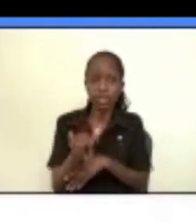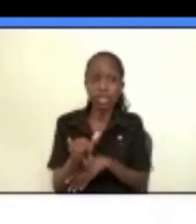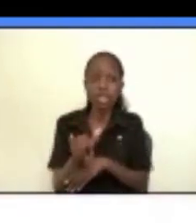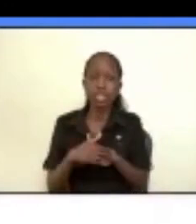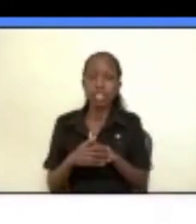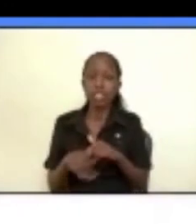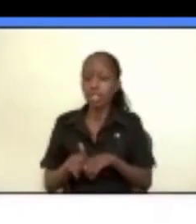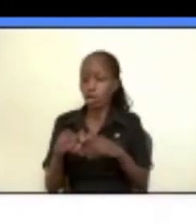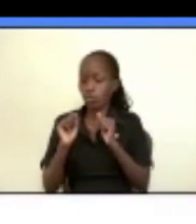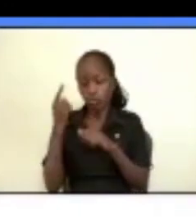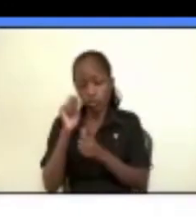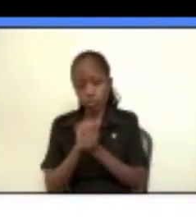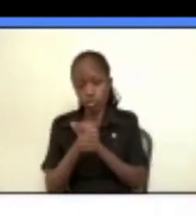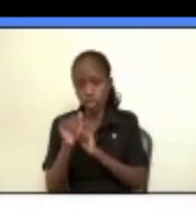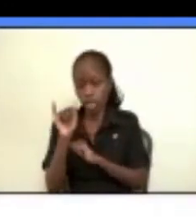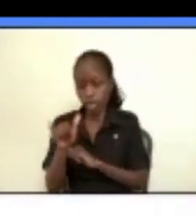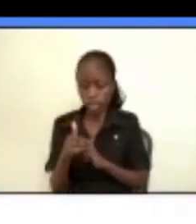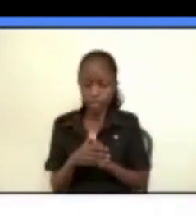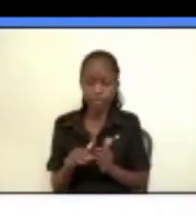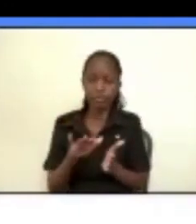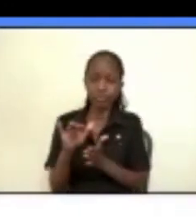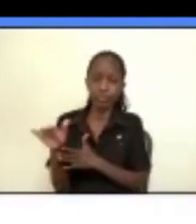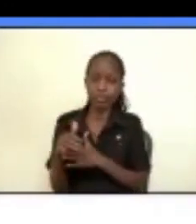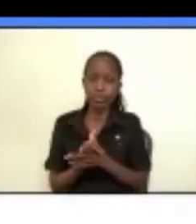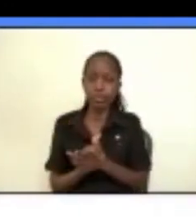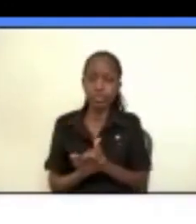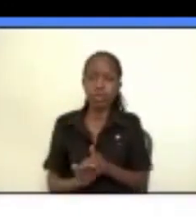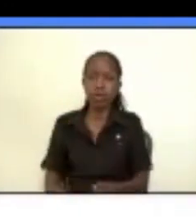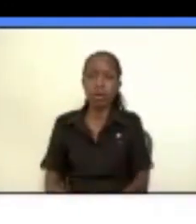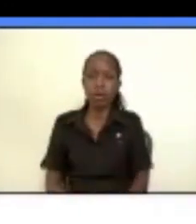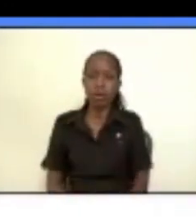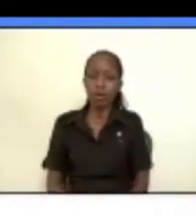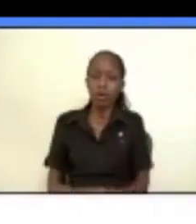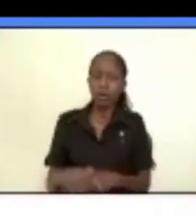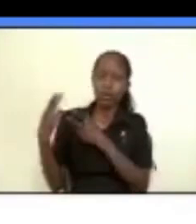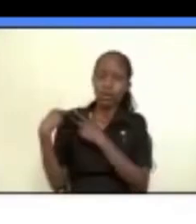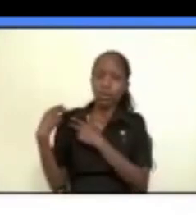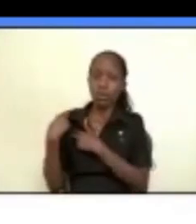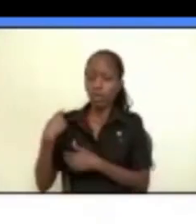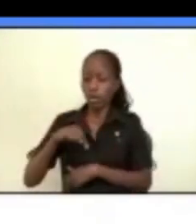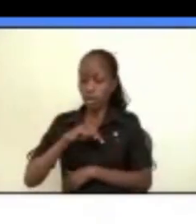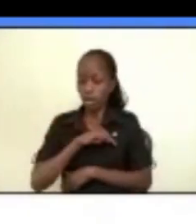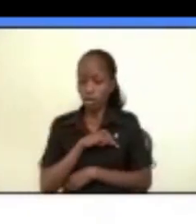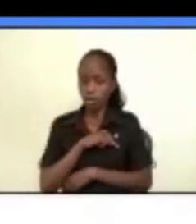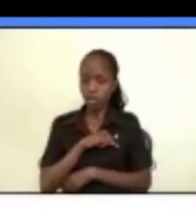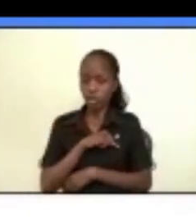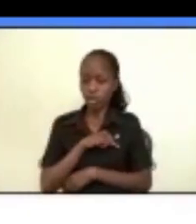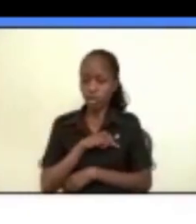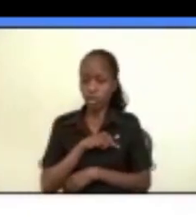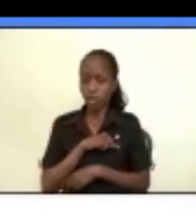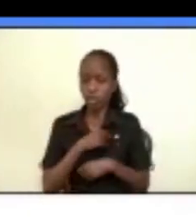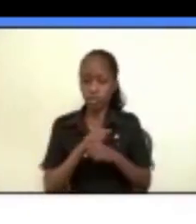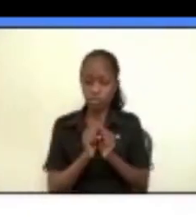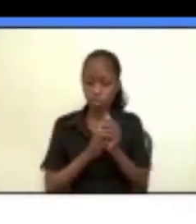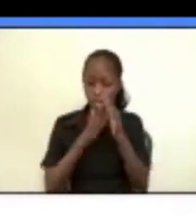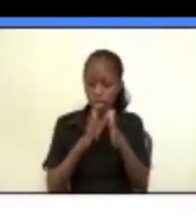narrative, and how can you change that narrative? And then also our role to hold power to account is that we should be able